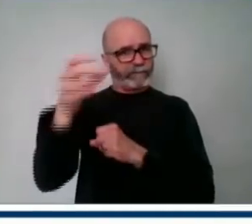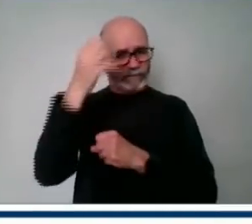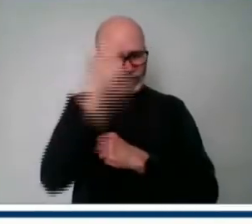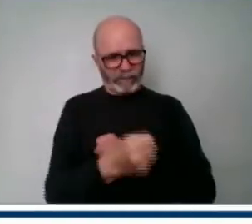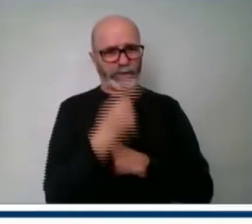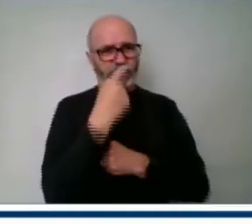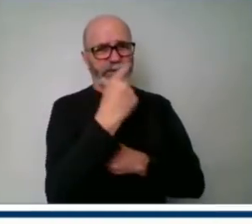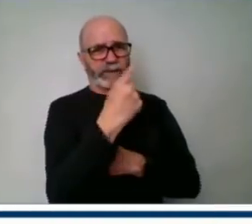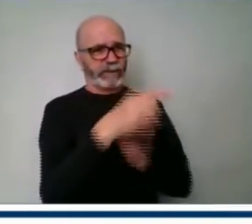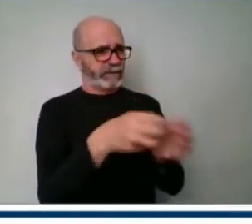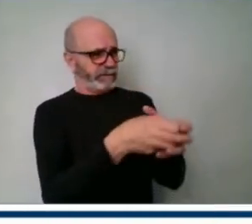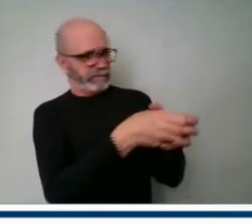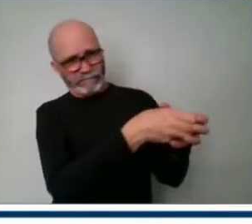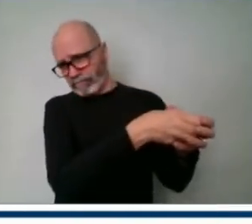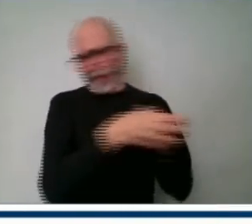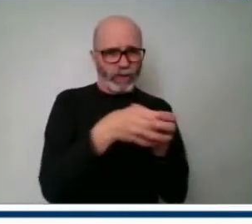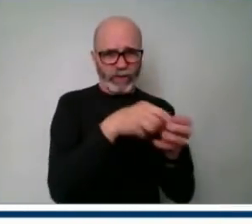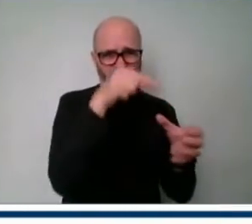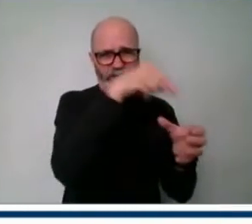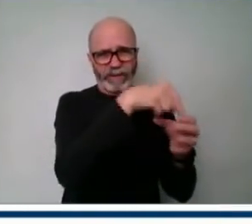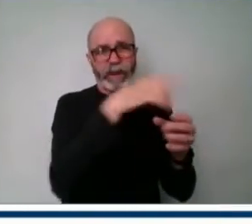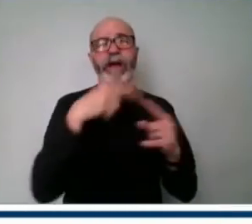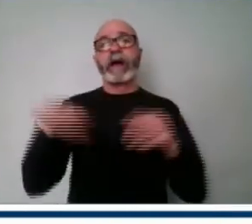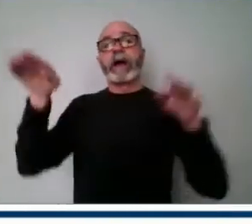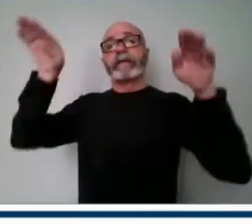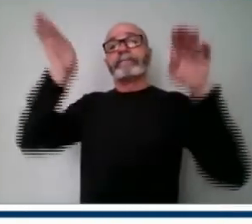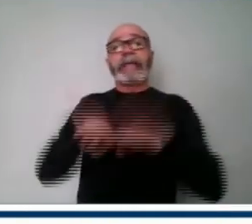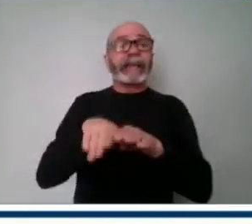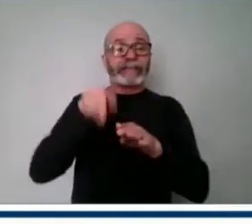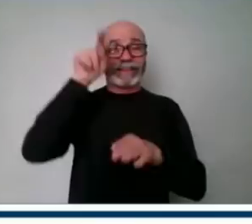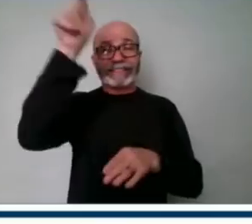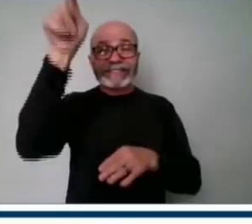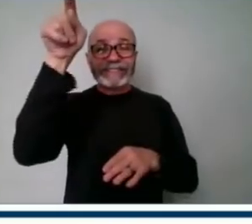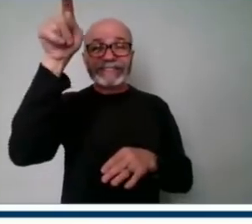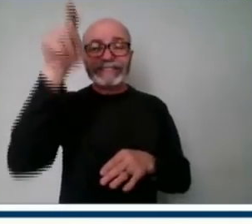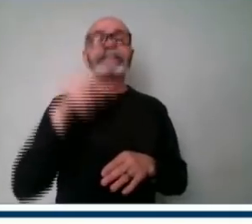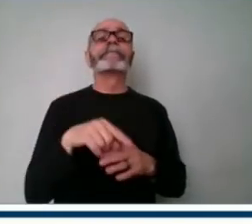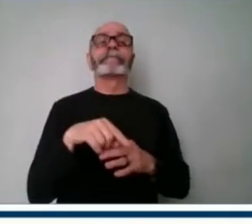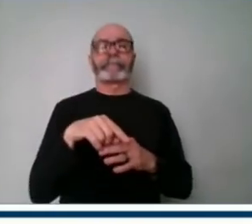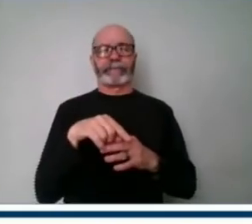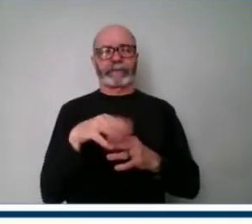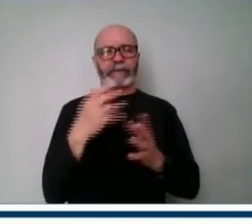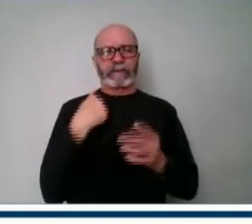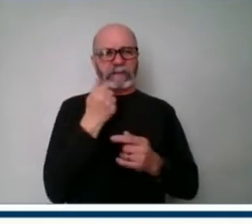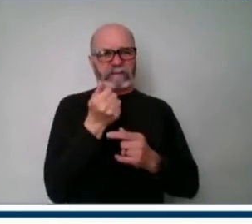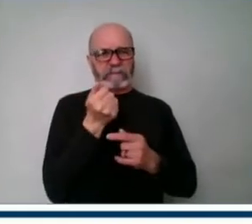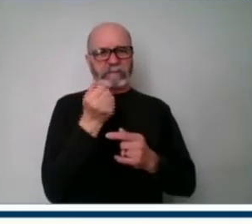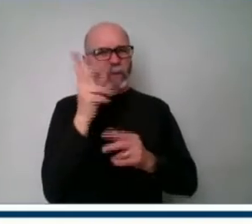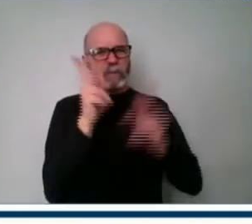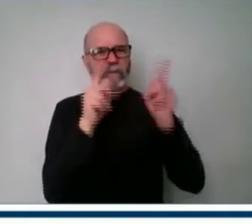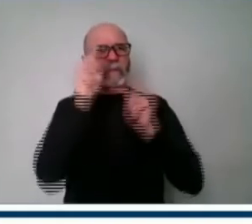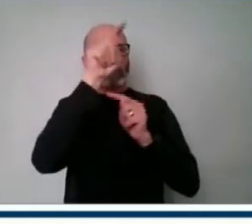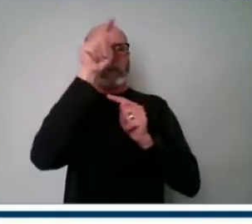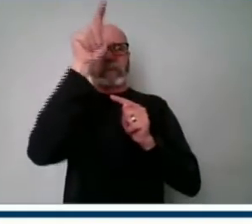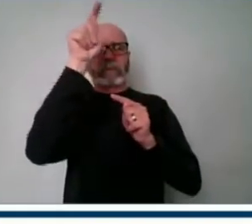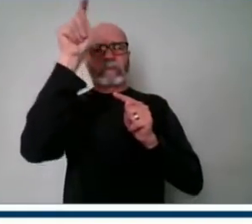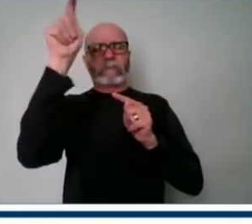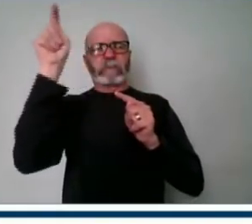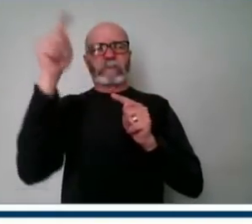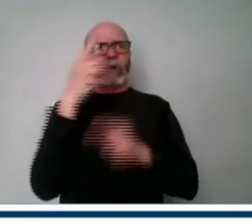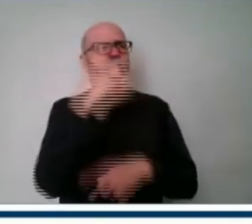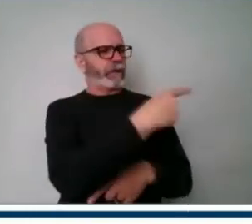as the Annapolis Valley. So I guess the question is, why is there only one down there, and is there a possibility that would be